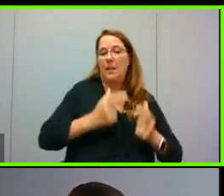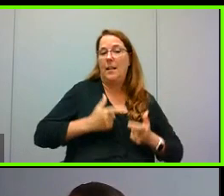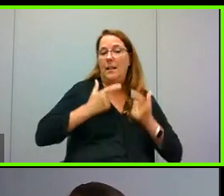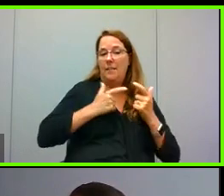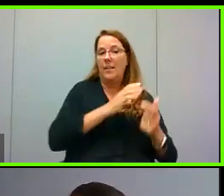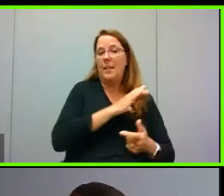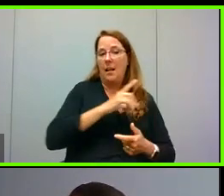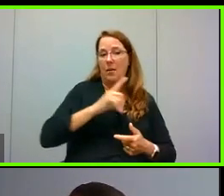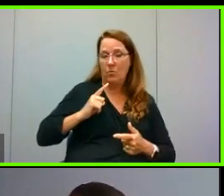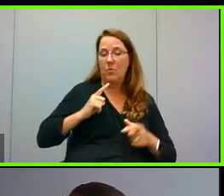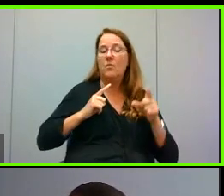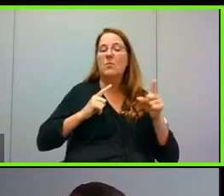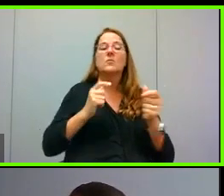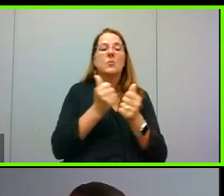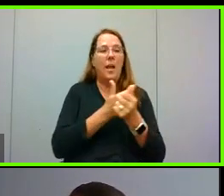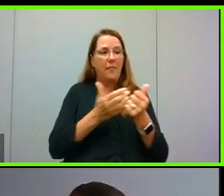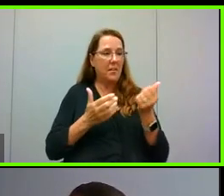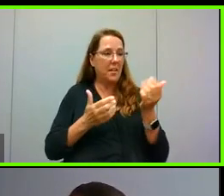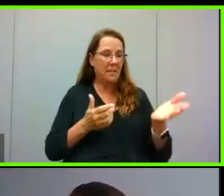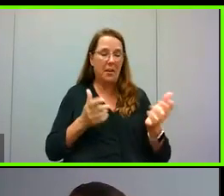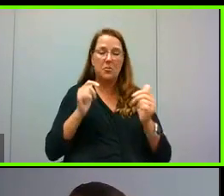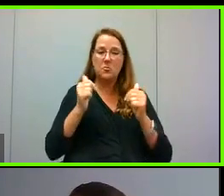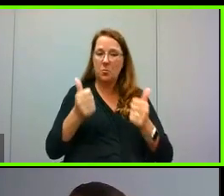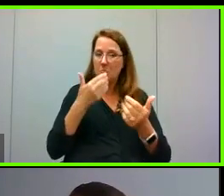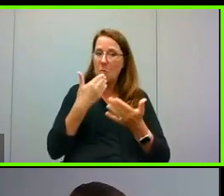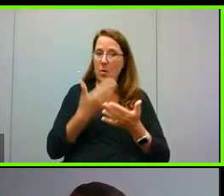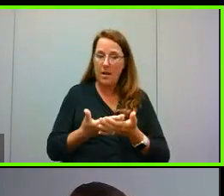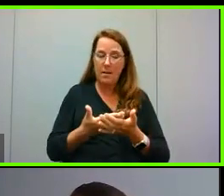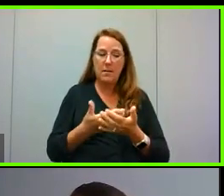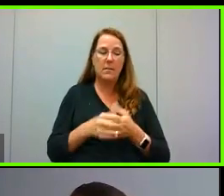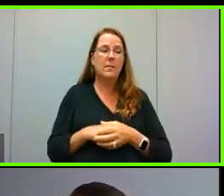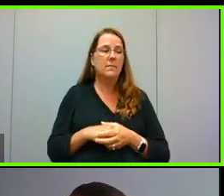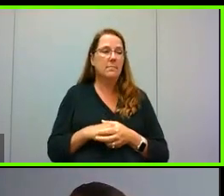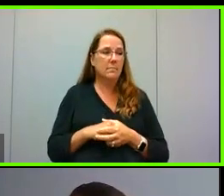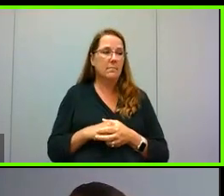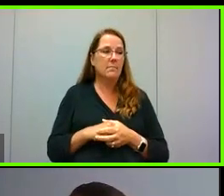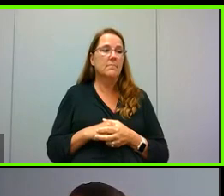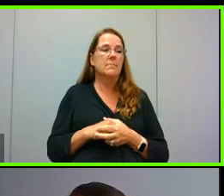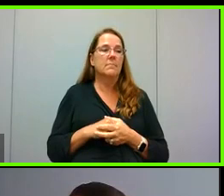So everything there is going well, and a lot of them have been working.